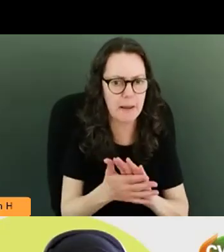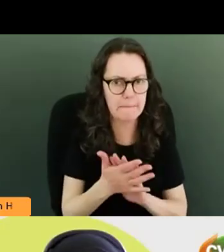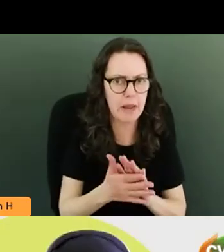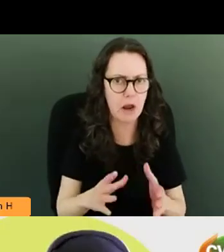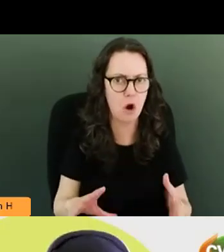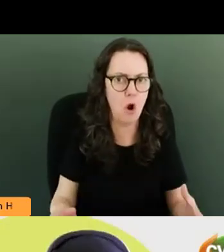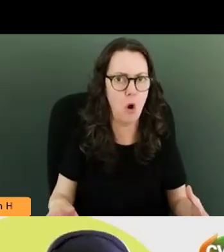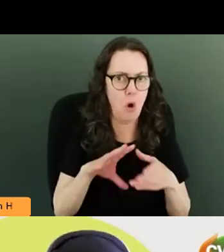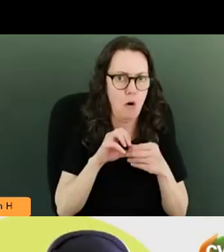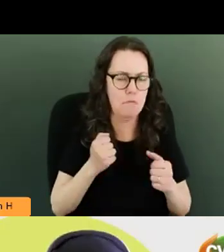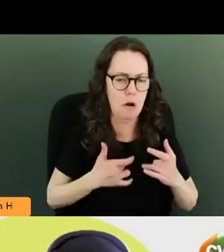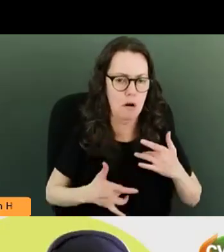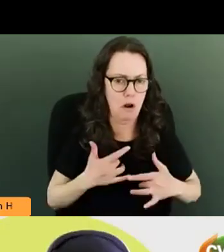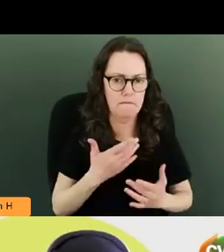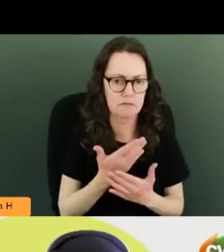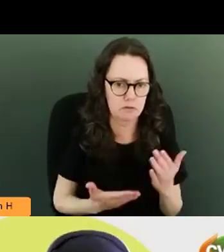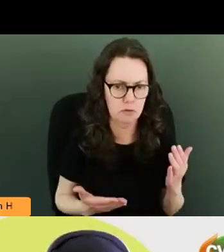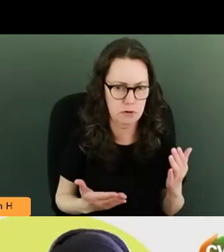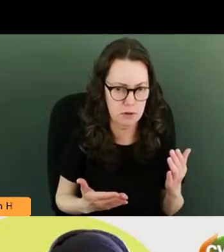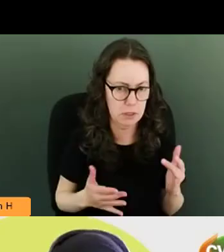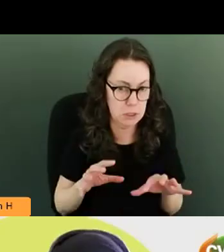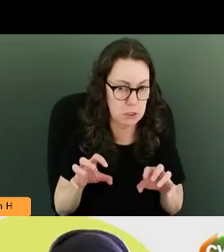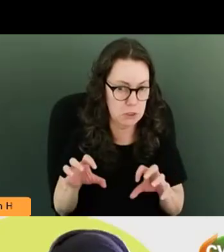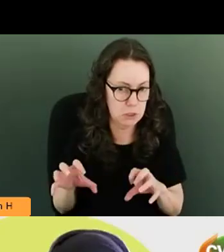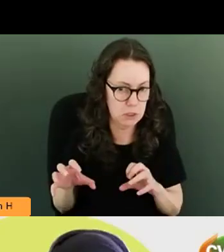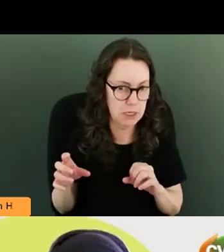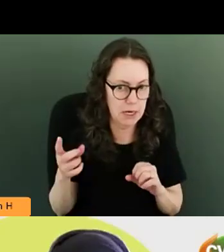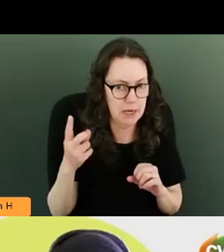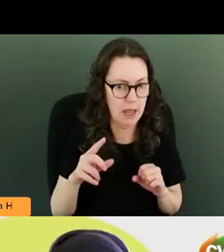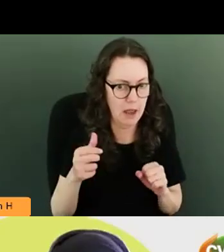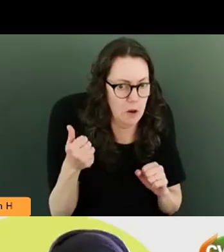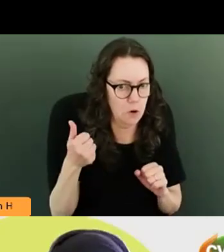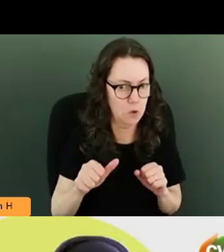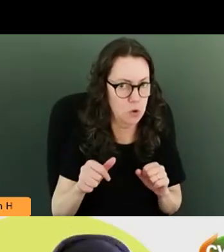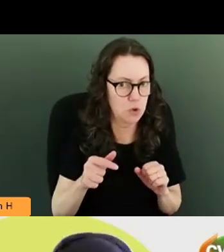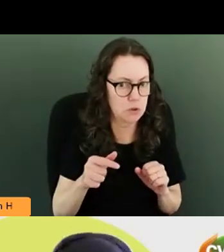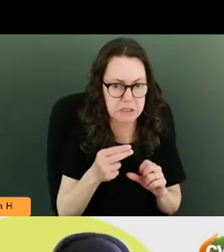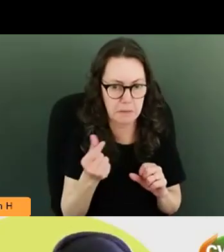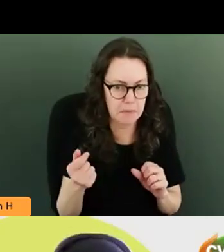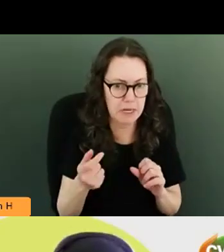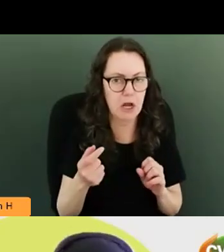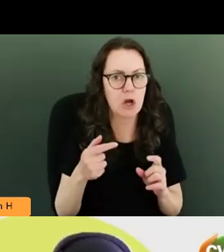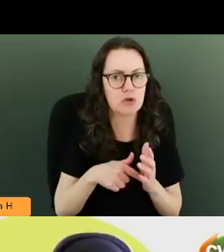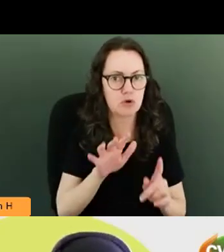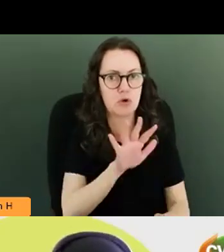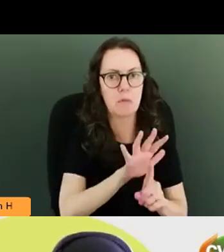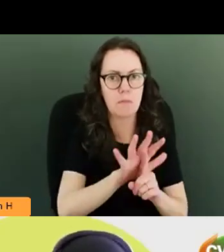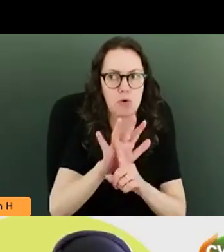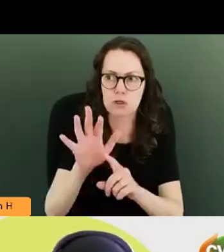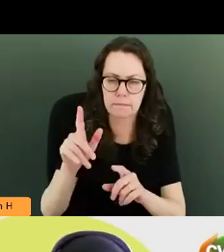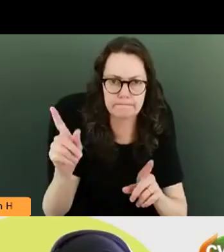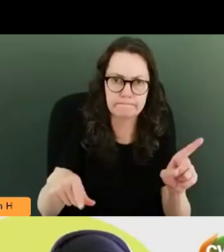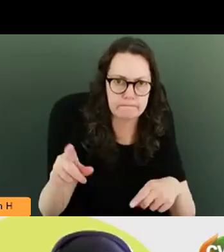story, embracing identity as a whole, and using it as a source of strength to push for better representation